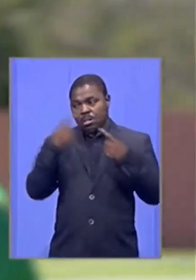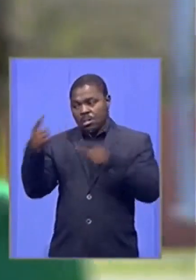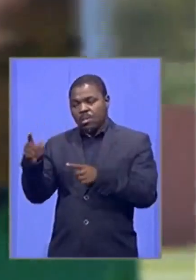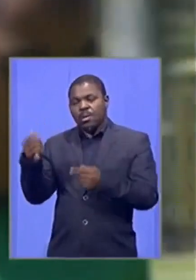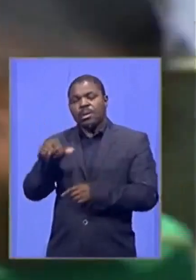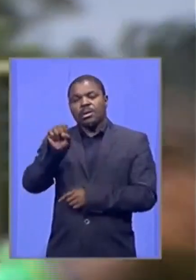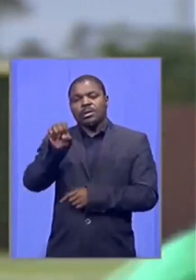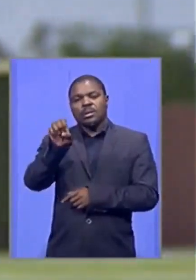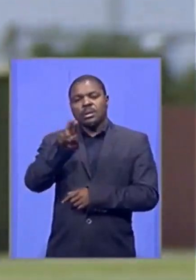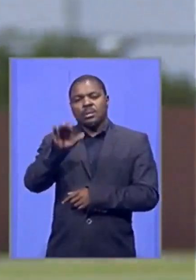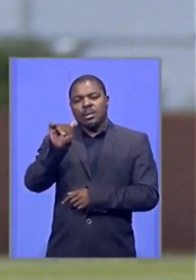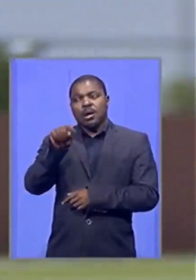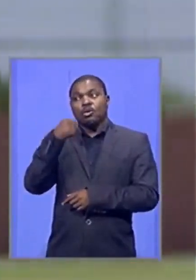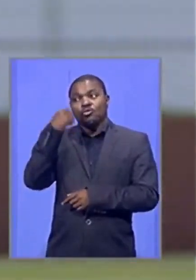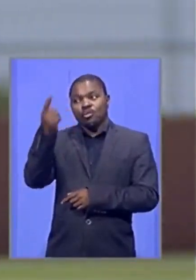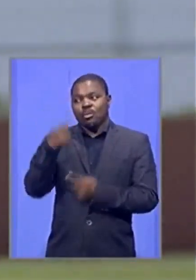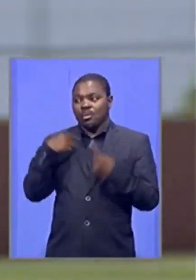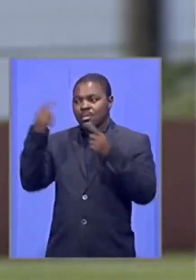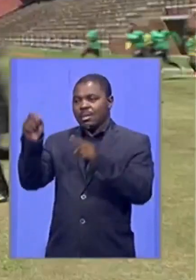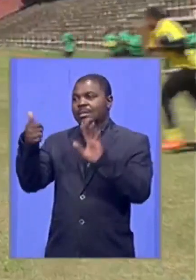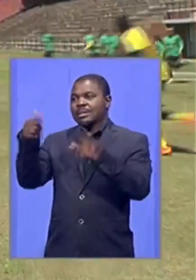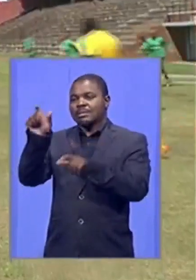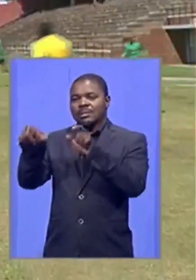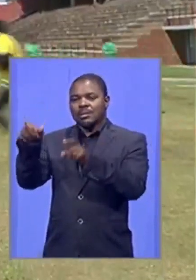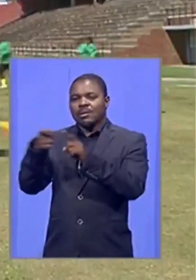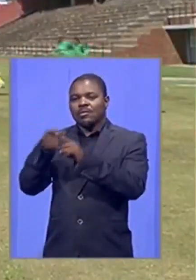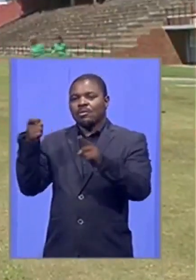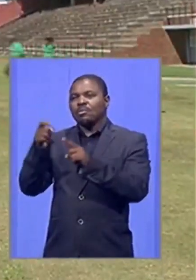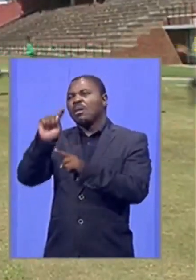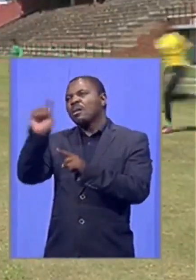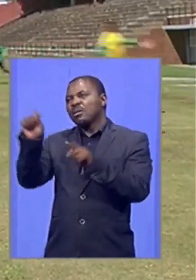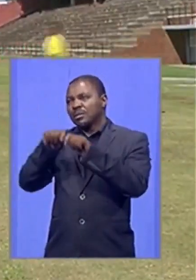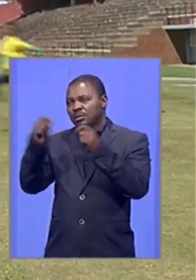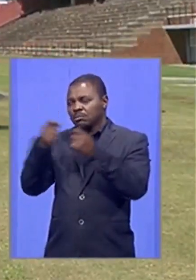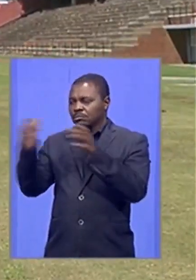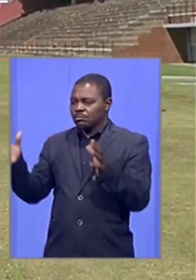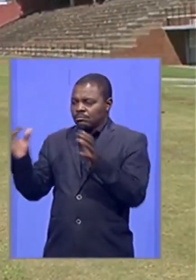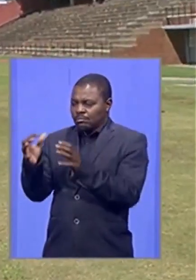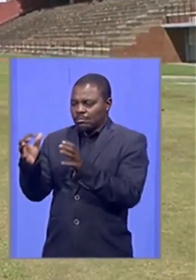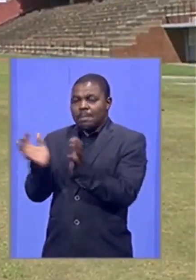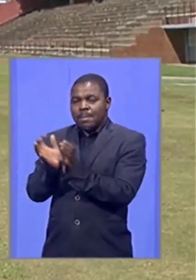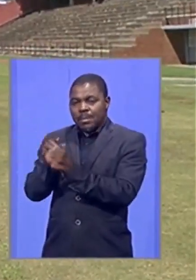hosane moo di tlang ho kopana le dipapadi tse tsheletseng tsa sehlopha tse dulang mose ho mawatle.